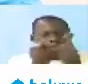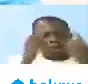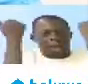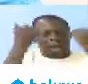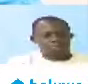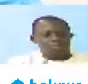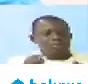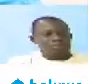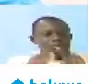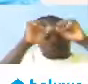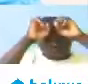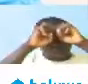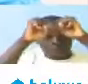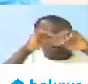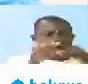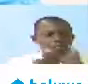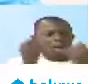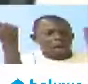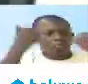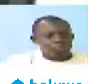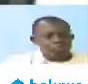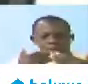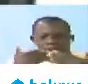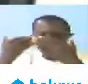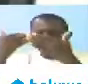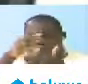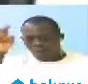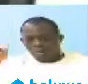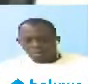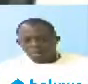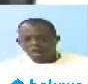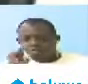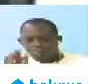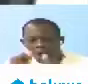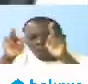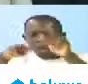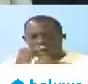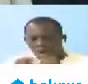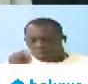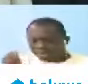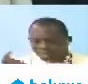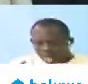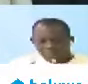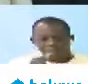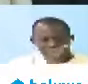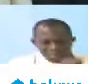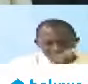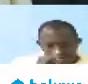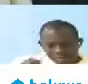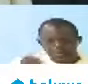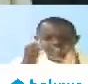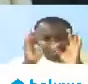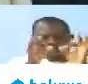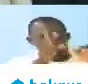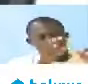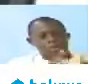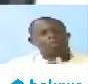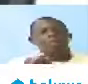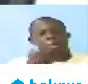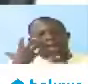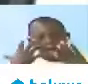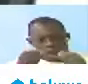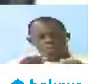in a government, something happens, when you tell your colleague, well, I don't know whether you are aware of it, something this and this and this has come up. So this